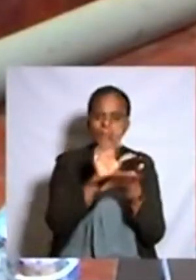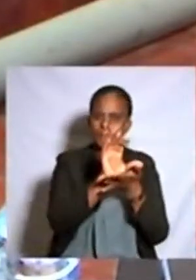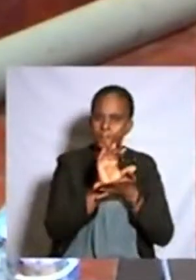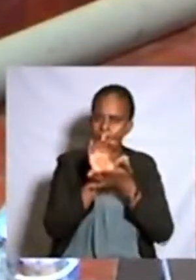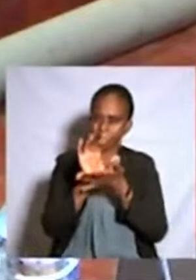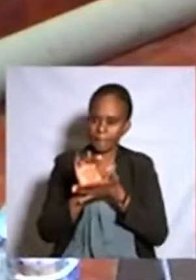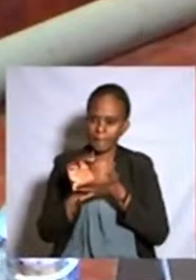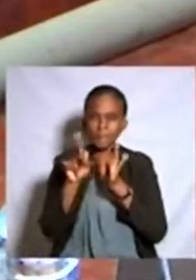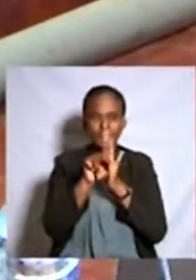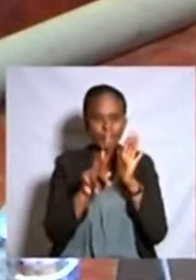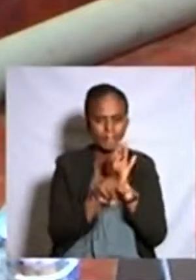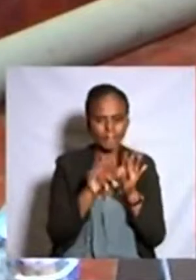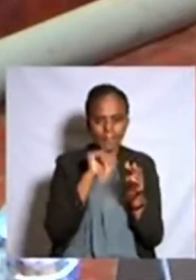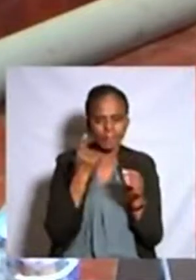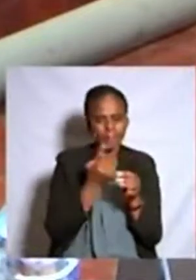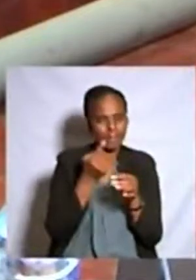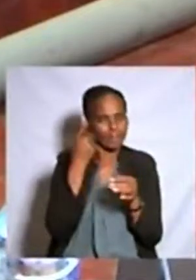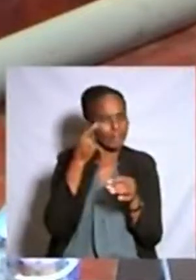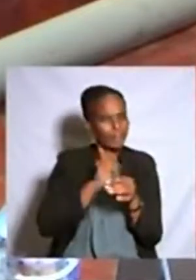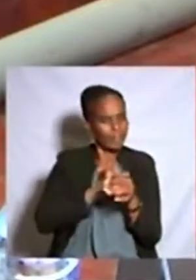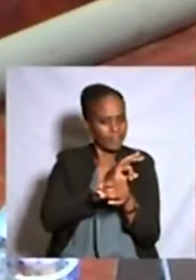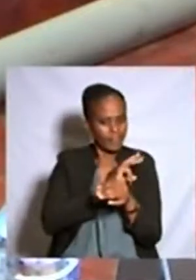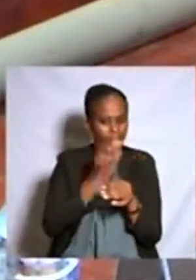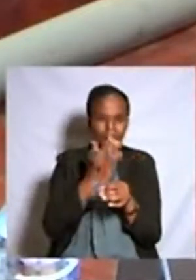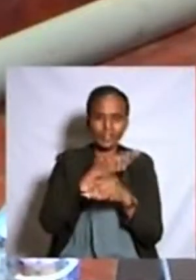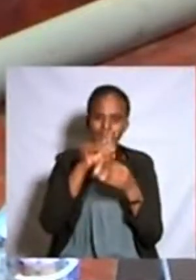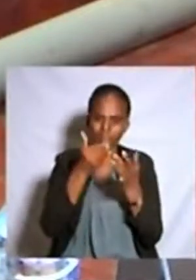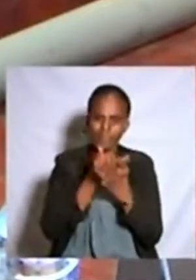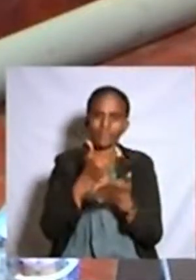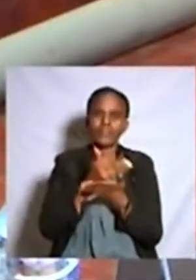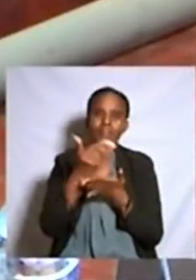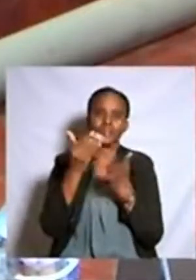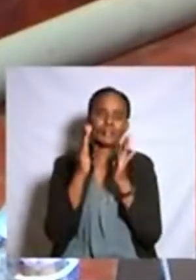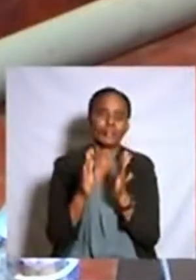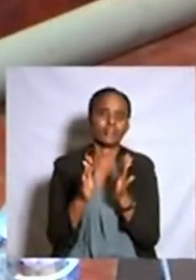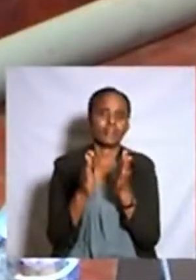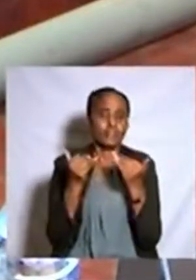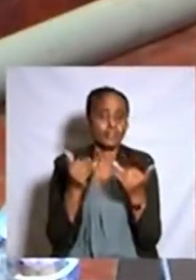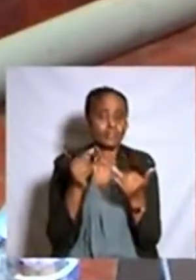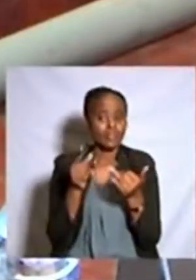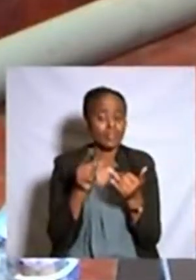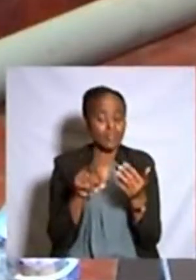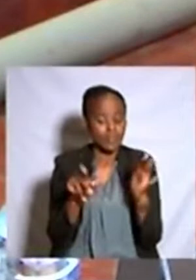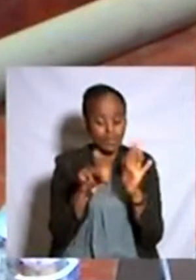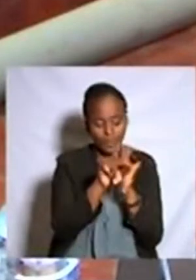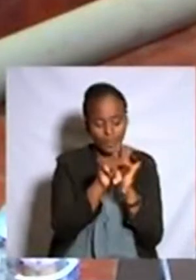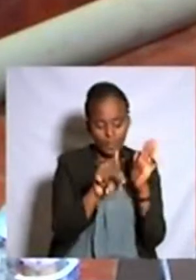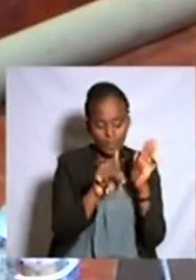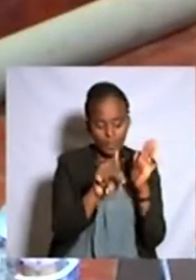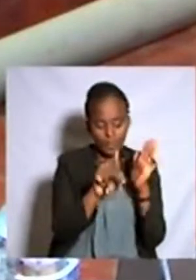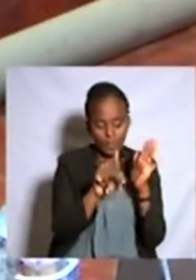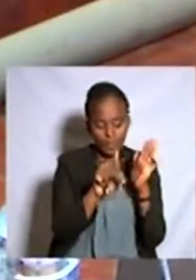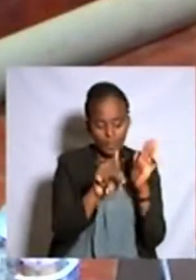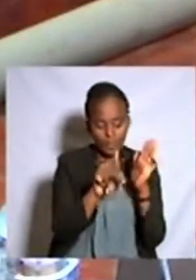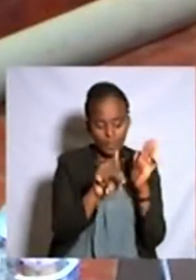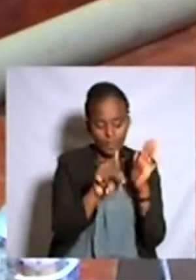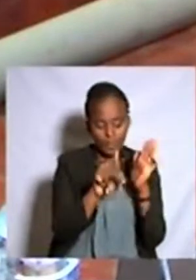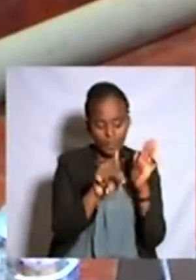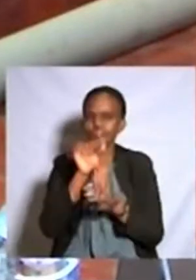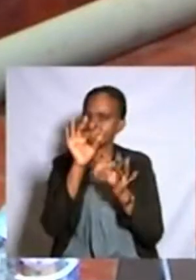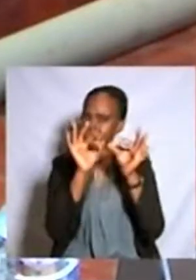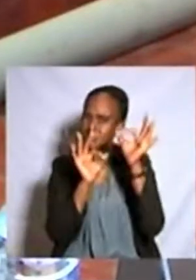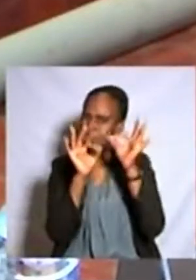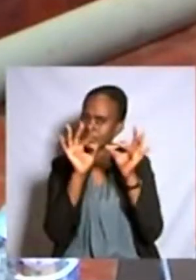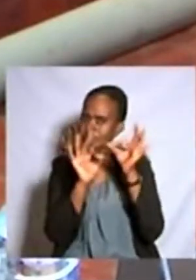policy, Chair, is not just for staff, it's for all customers. So the credit lending policy was correct, it was